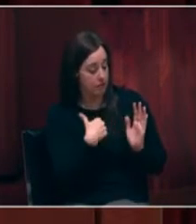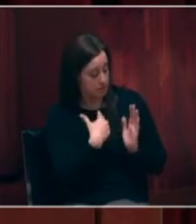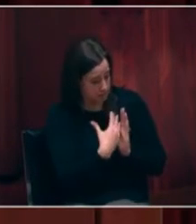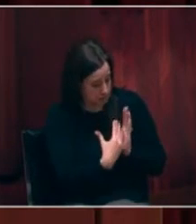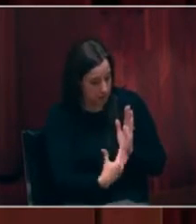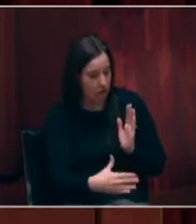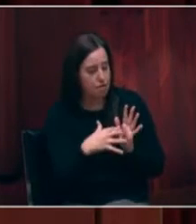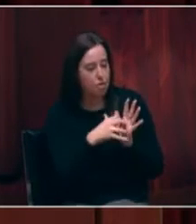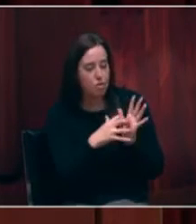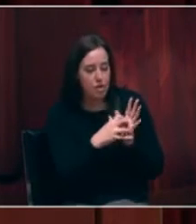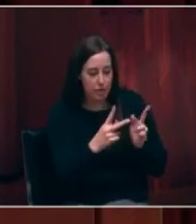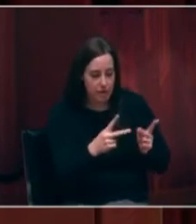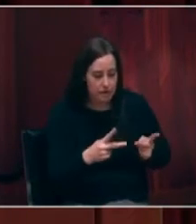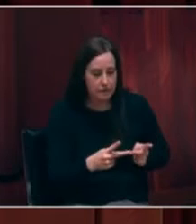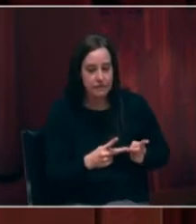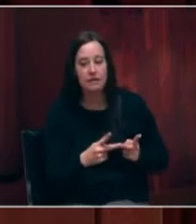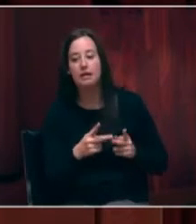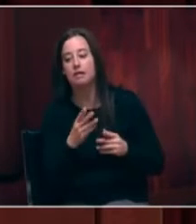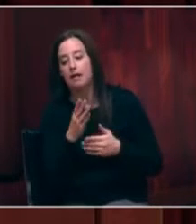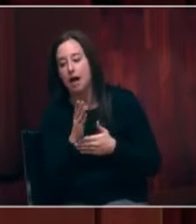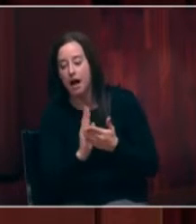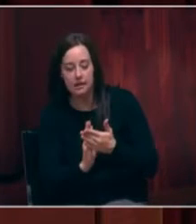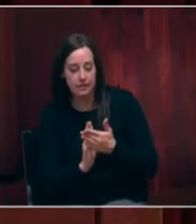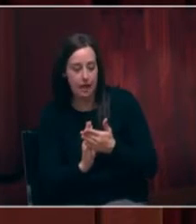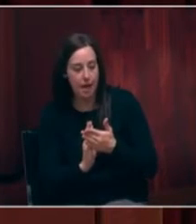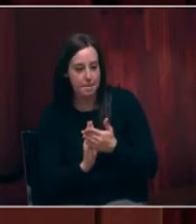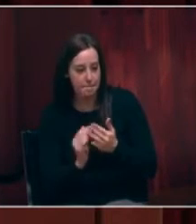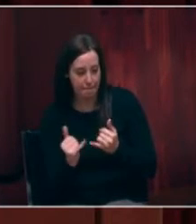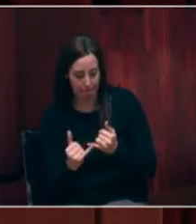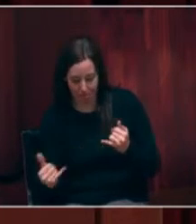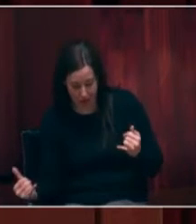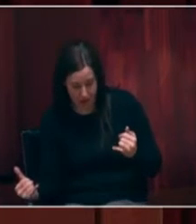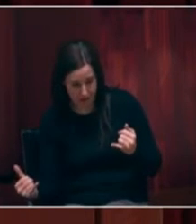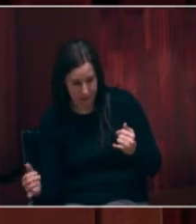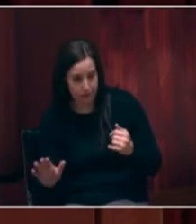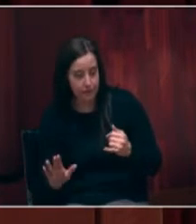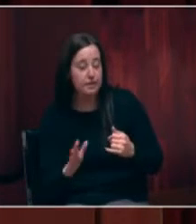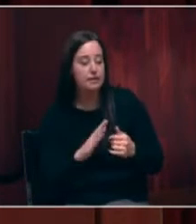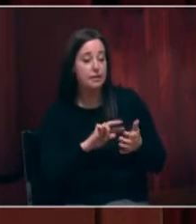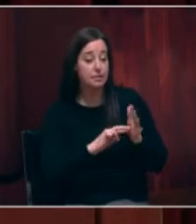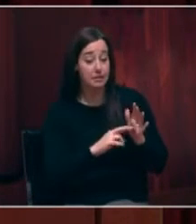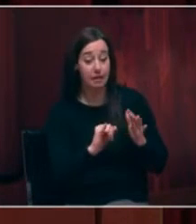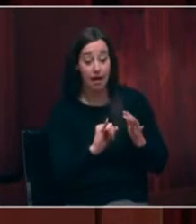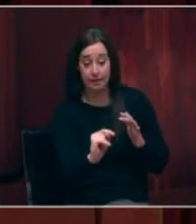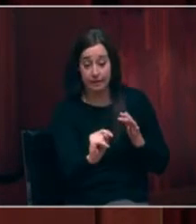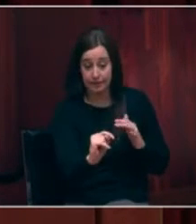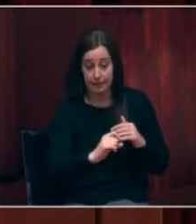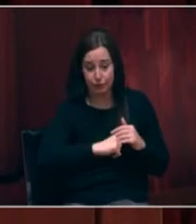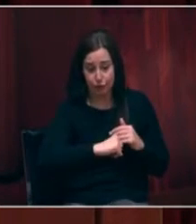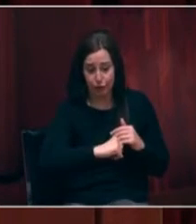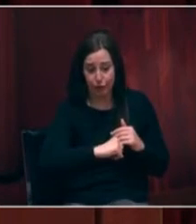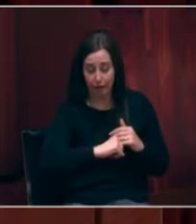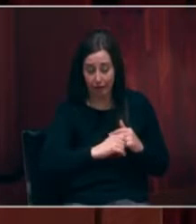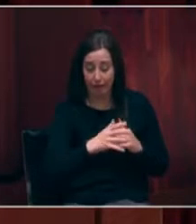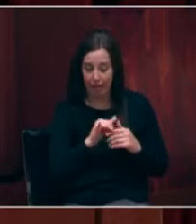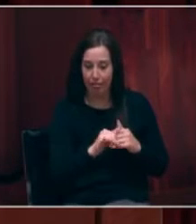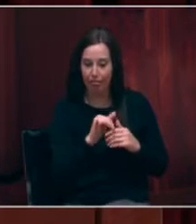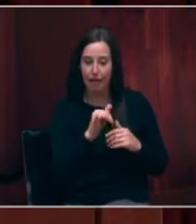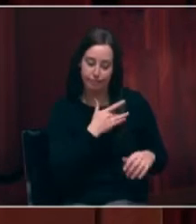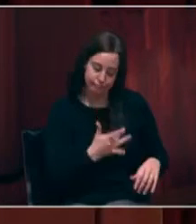that regulation, and there are some hard lines, meaning that when you get to the area of IT security, because this is where most of our information resides in